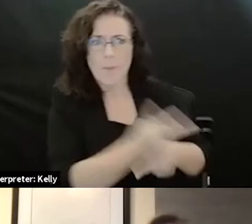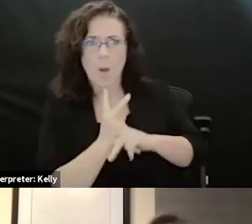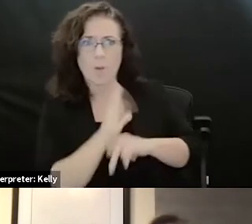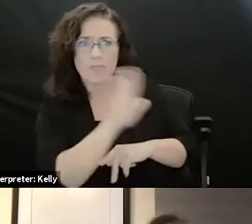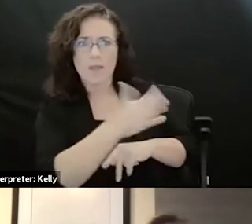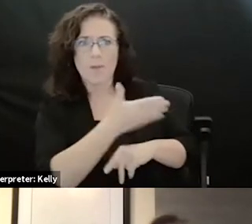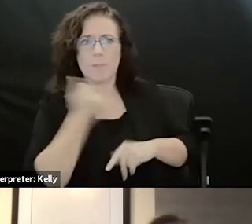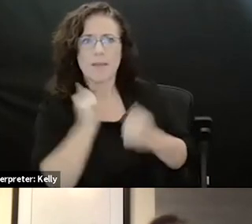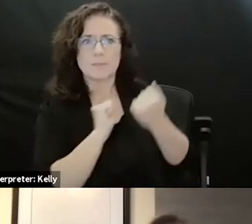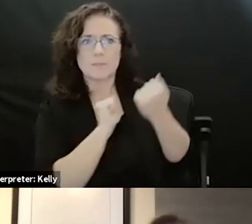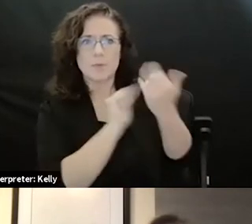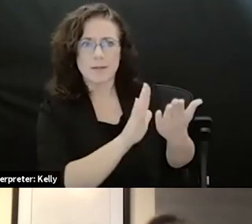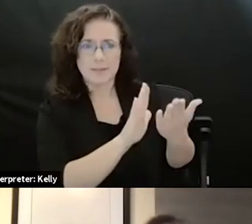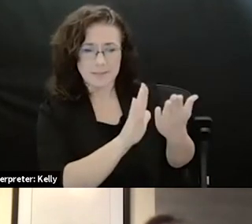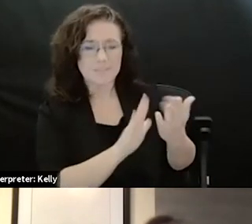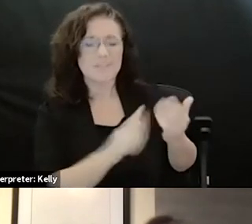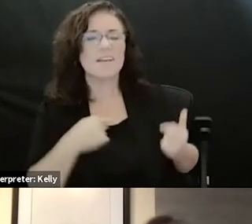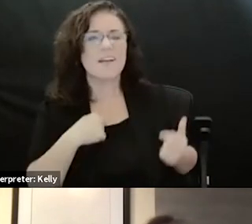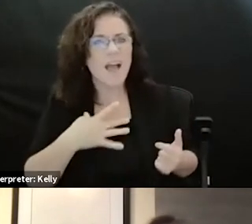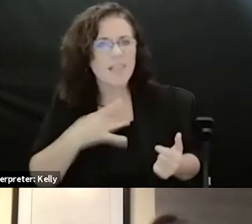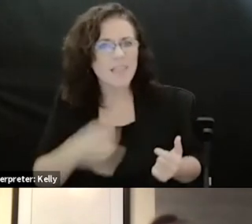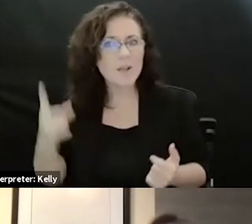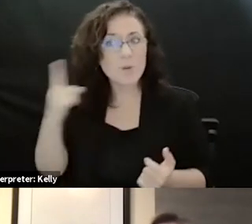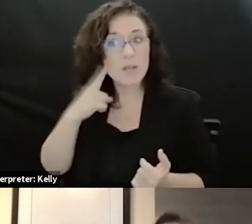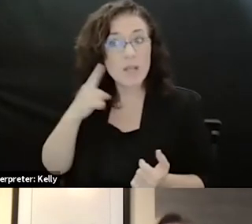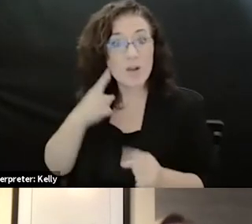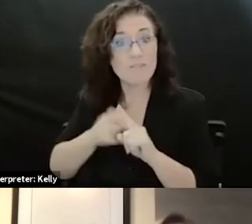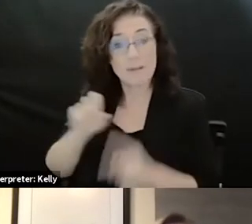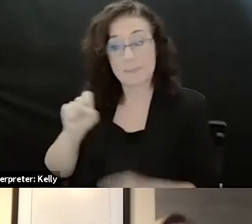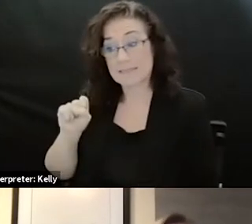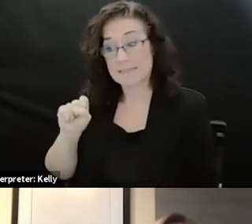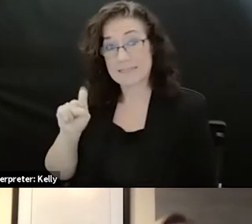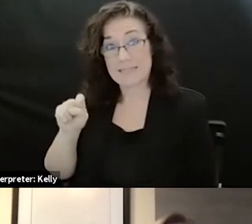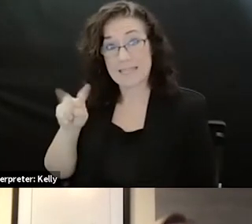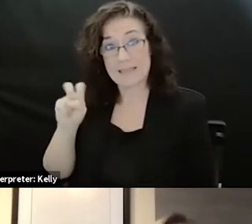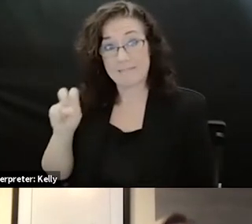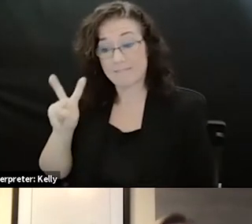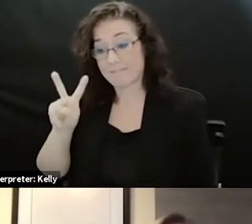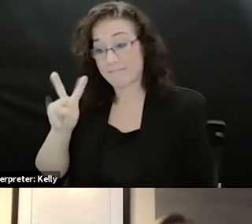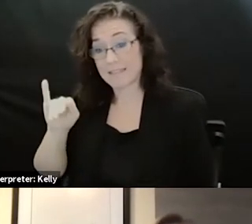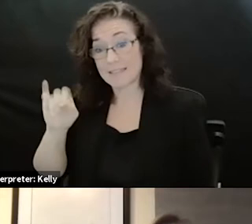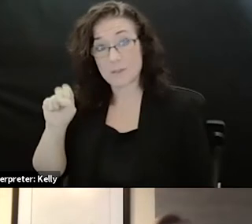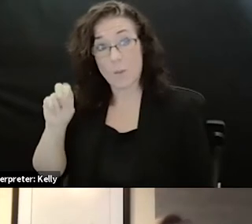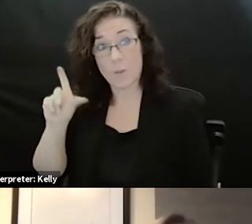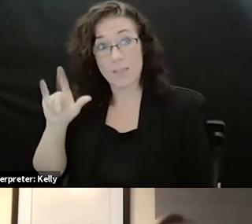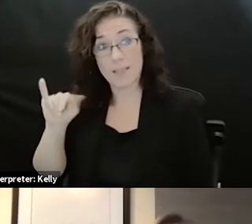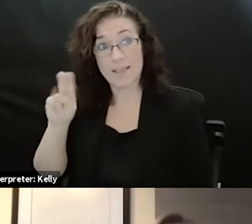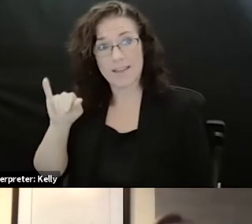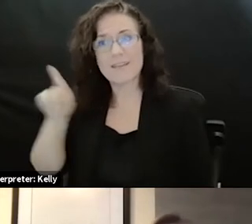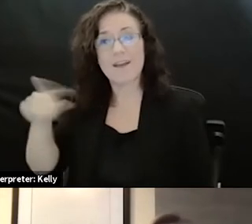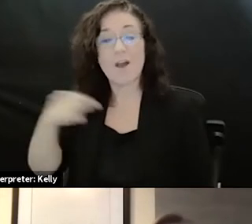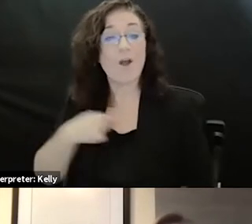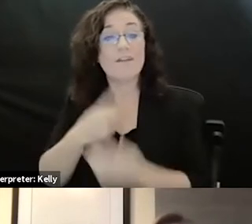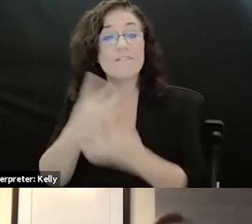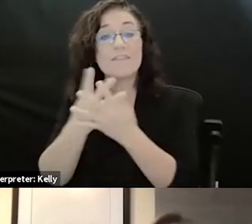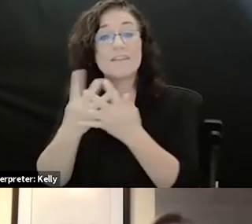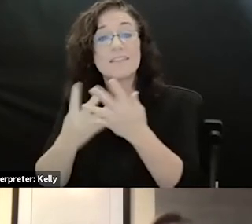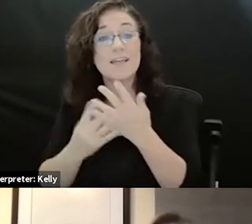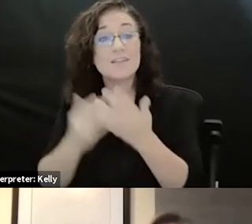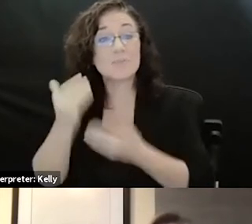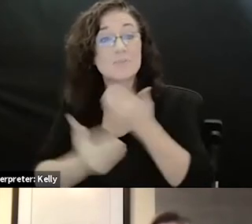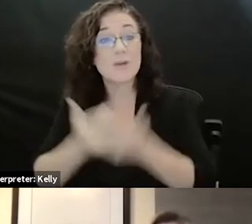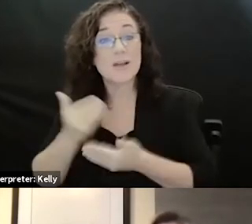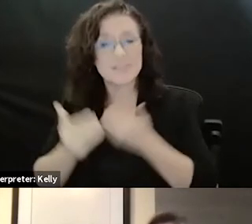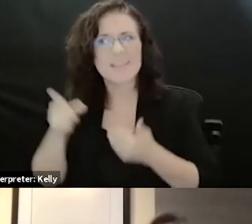hearing from stephen vissolini that our ventilation project um you know he got a call from another uh higher ed institution in